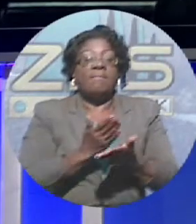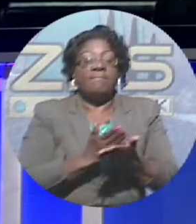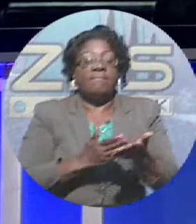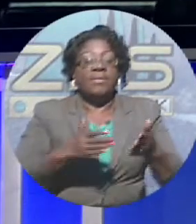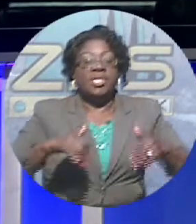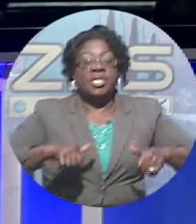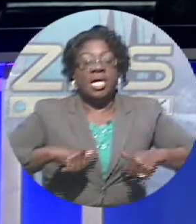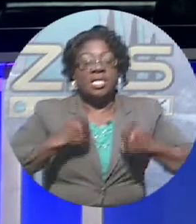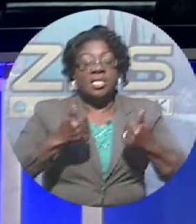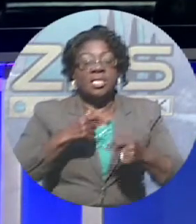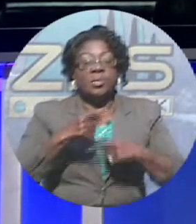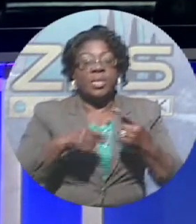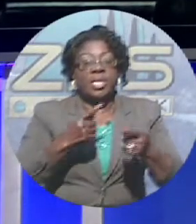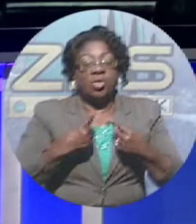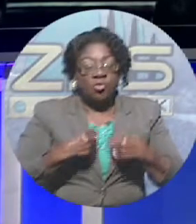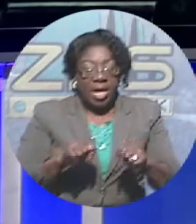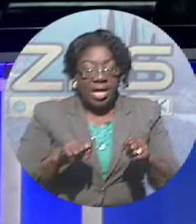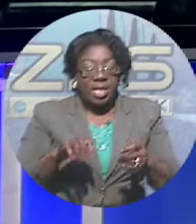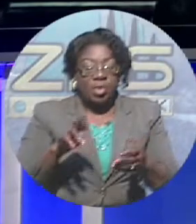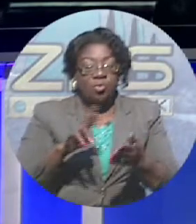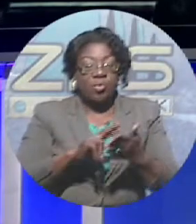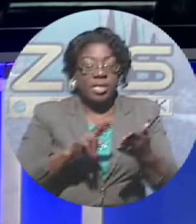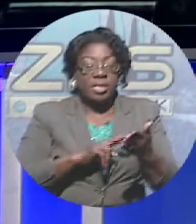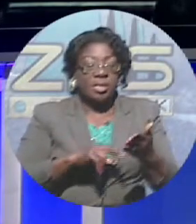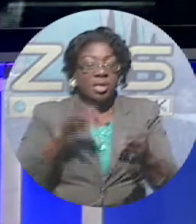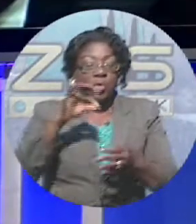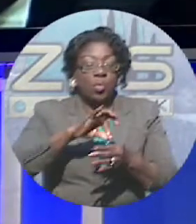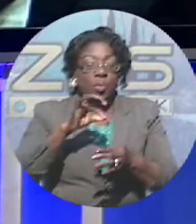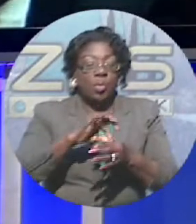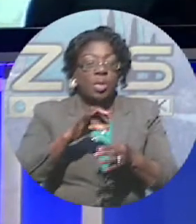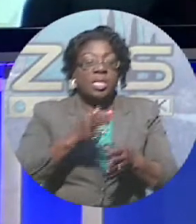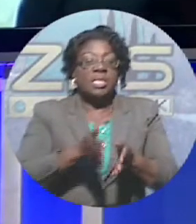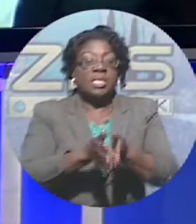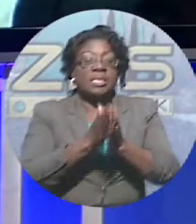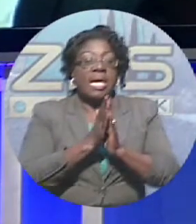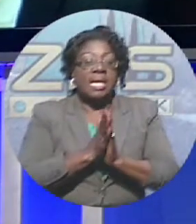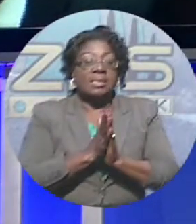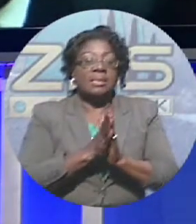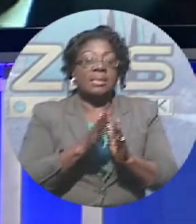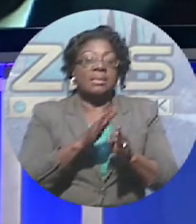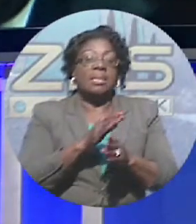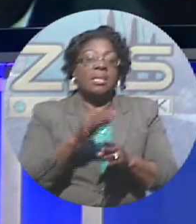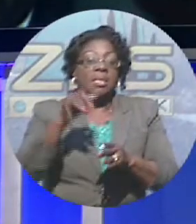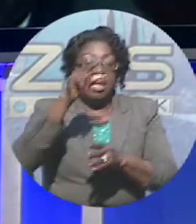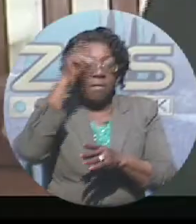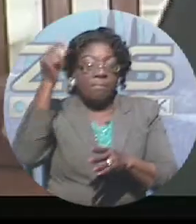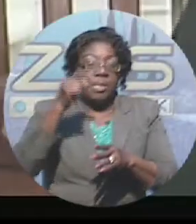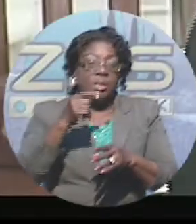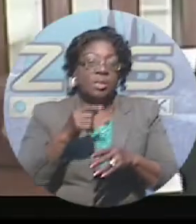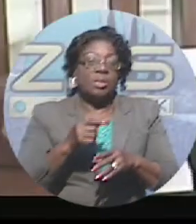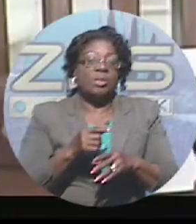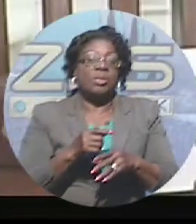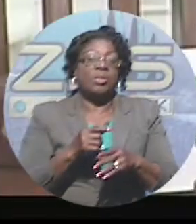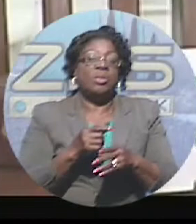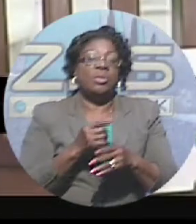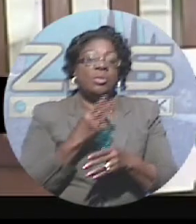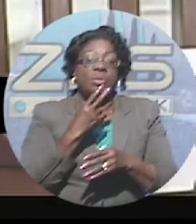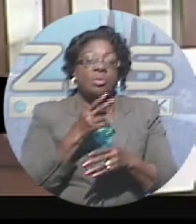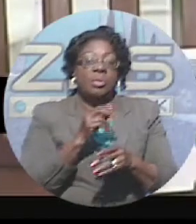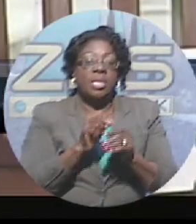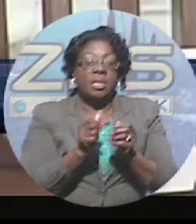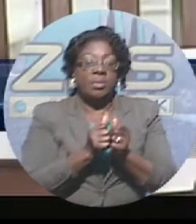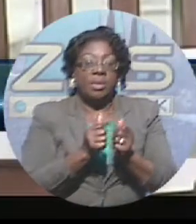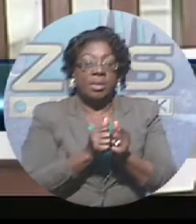This despite wanting to participate in the electoral process. She's calling on the authorities to address this matter. Students at COB, or